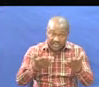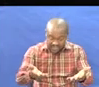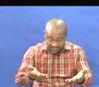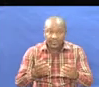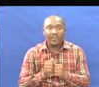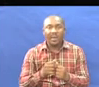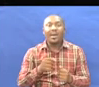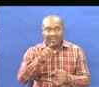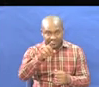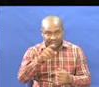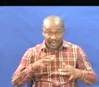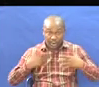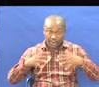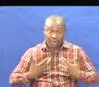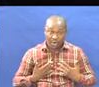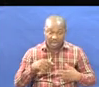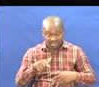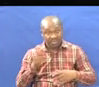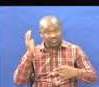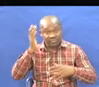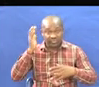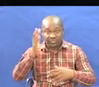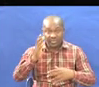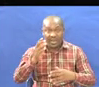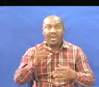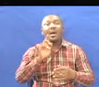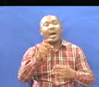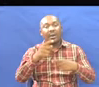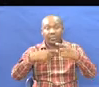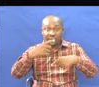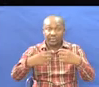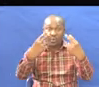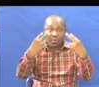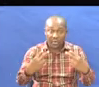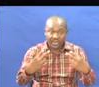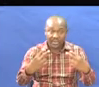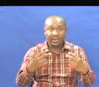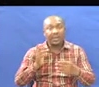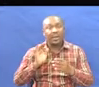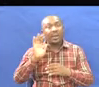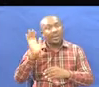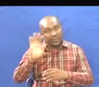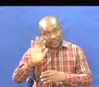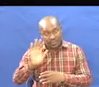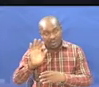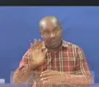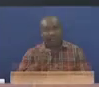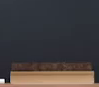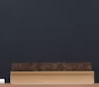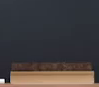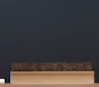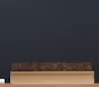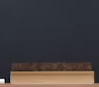session. Keep on watching. The next time we're going to meet, I wish you all the best. Thanks for listening. Goodbye.